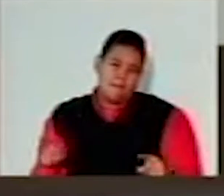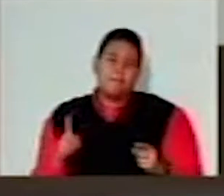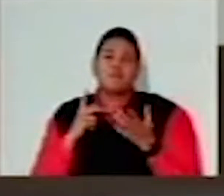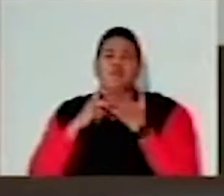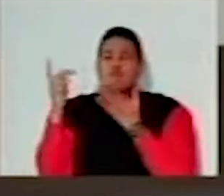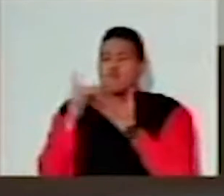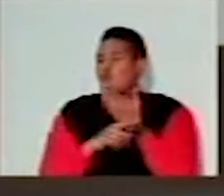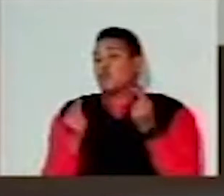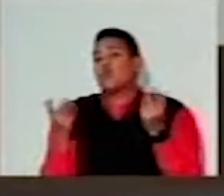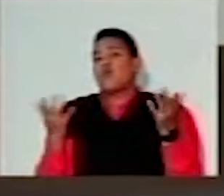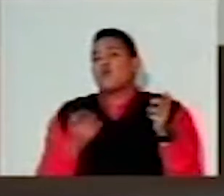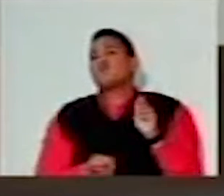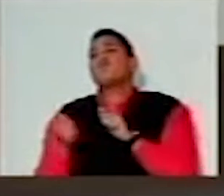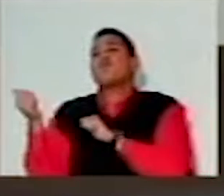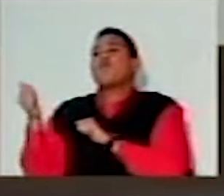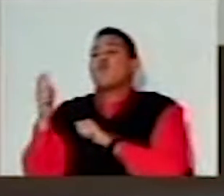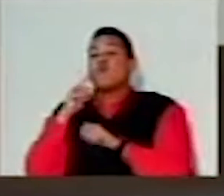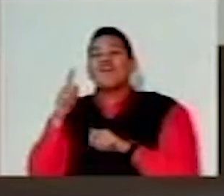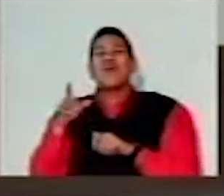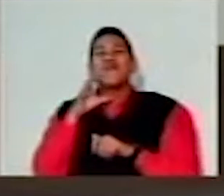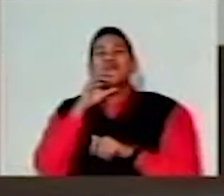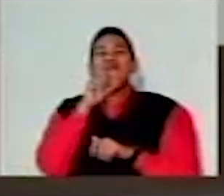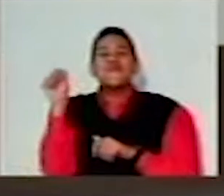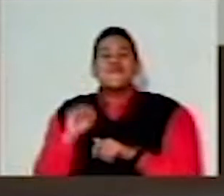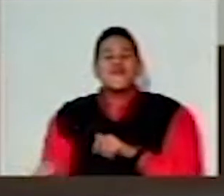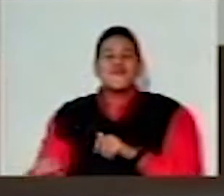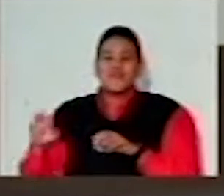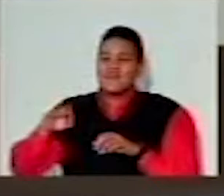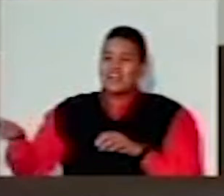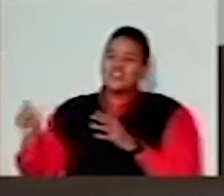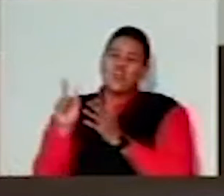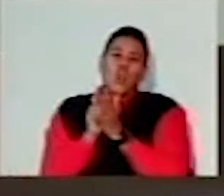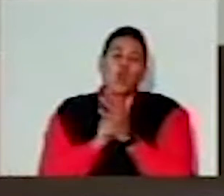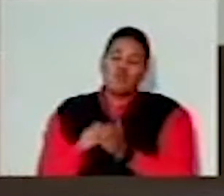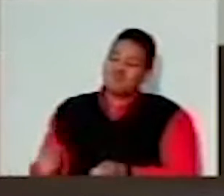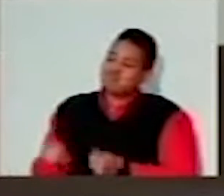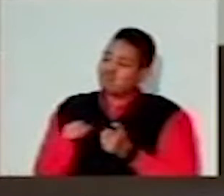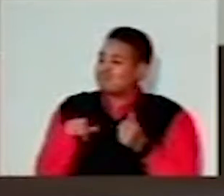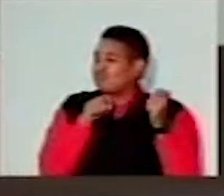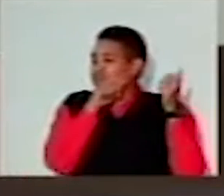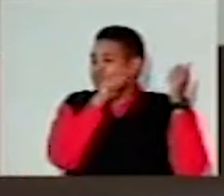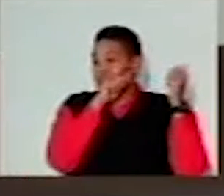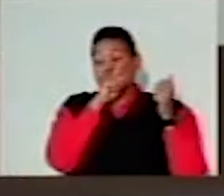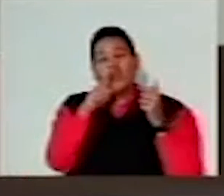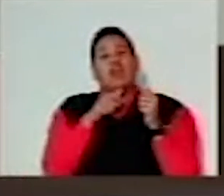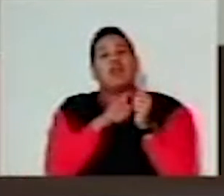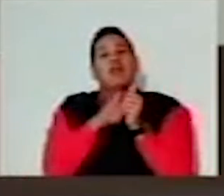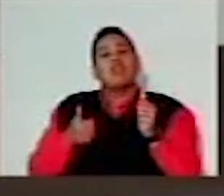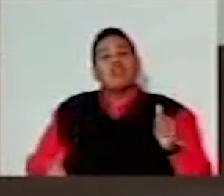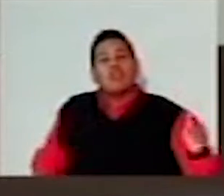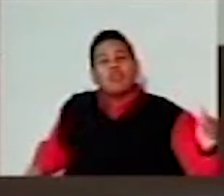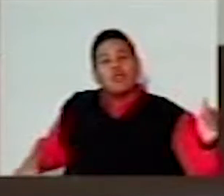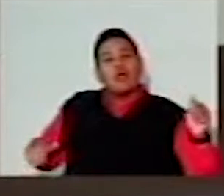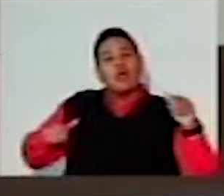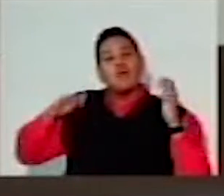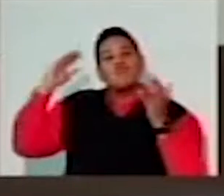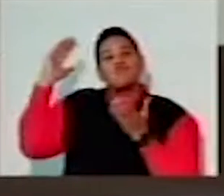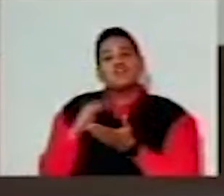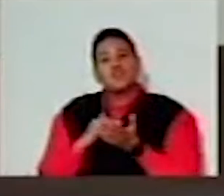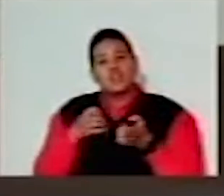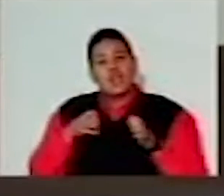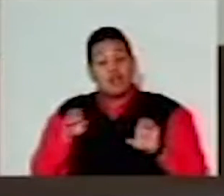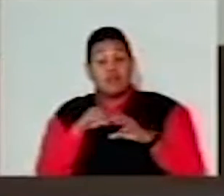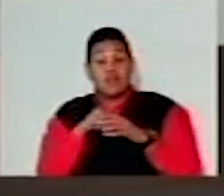to remove and repeal outdated legislation, the backlog reduction efforts in the courts,